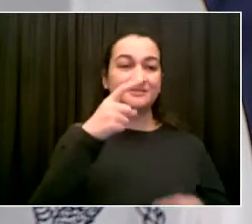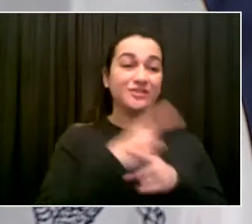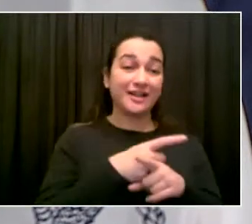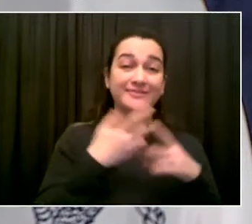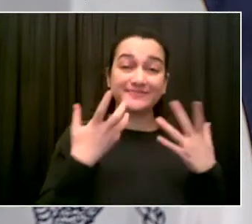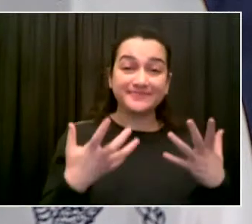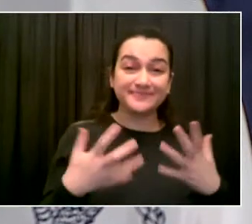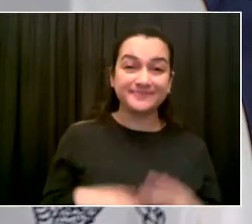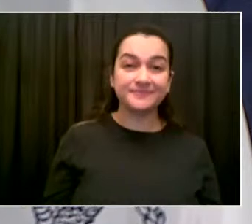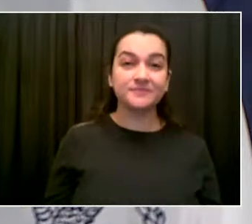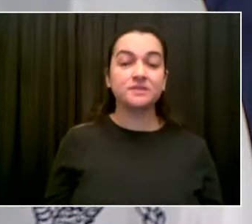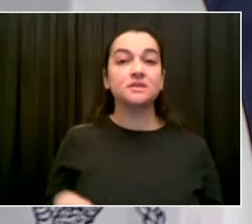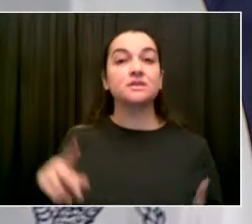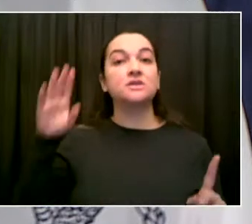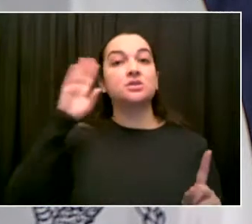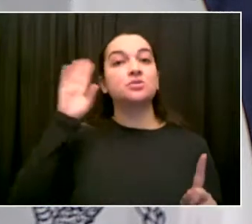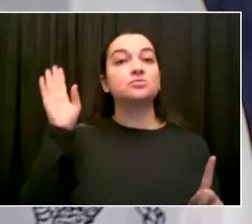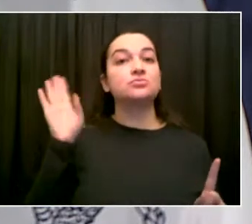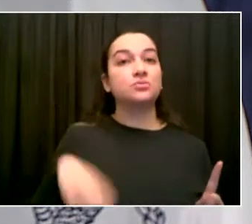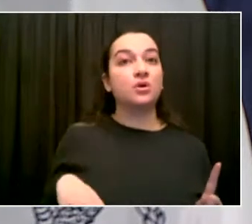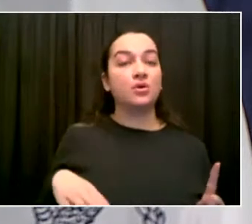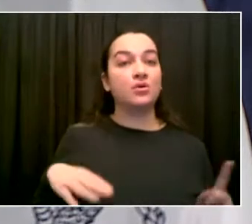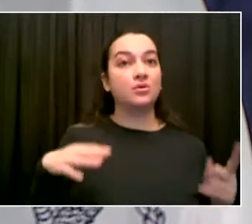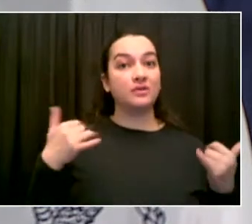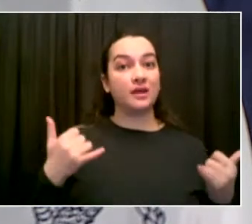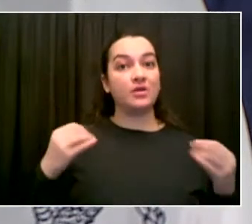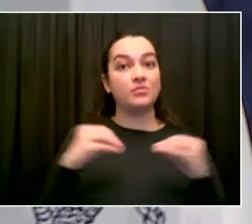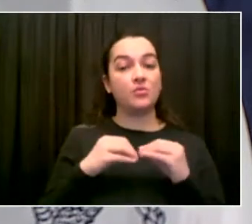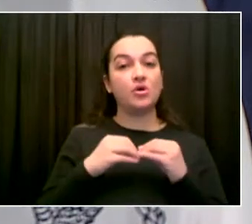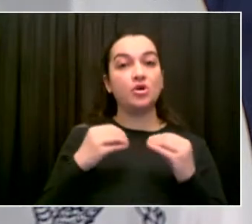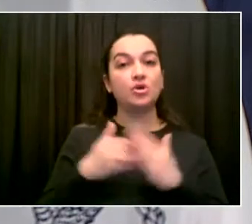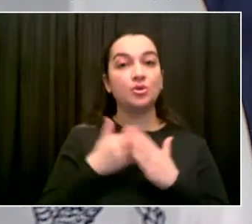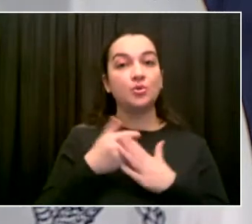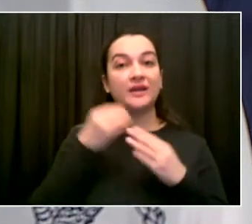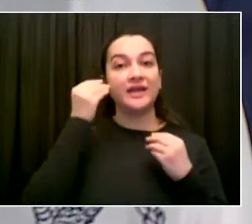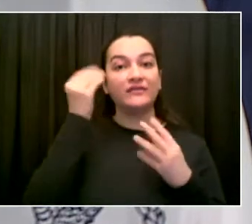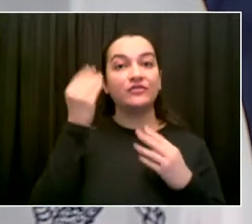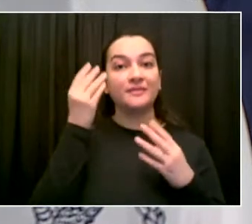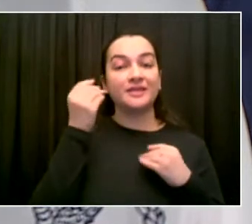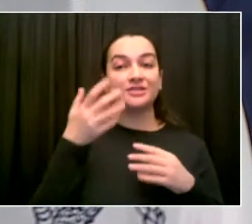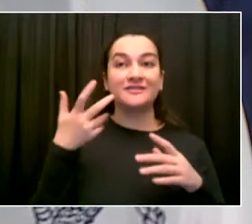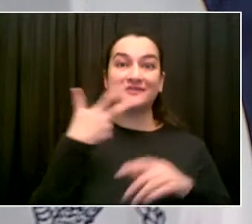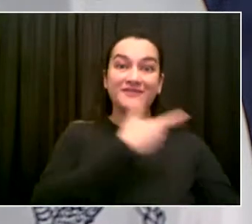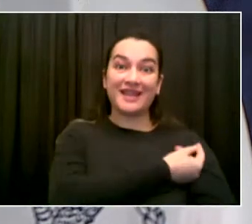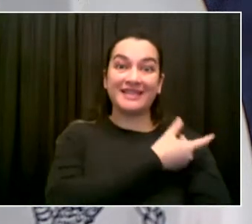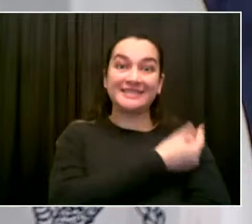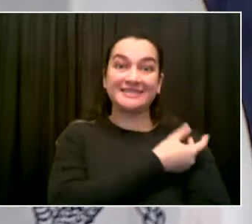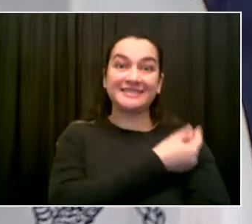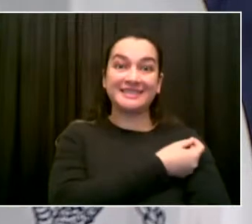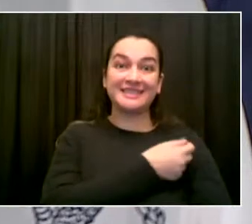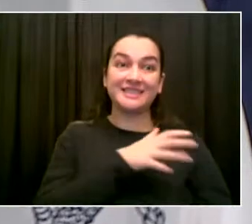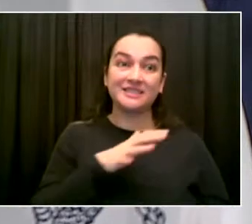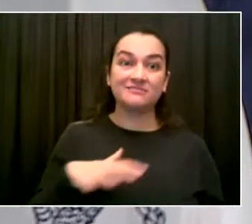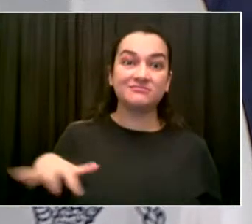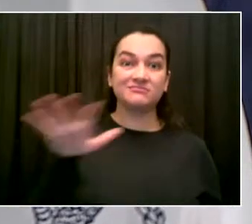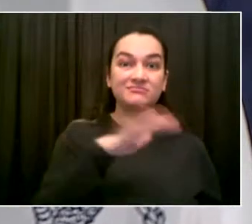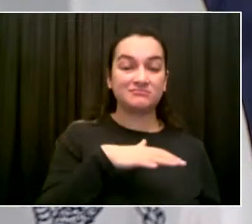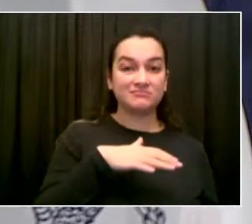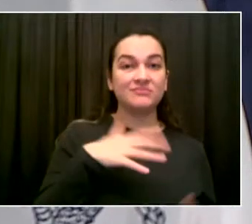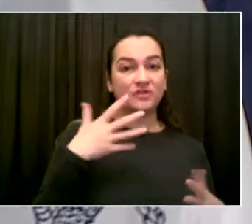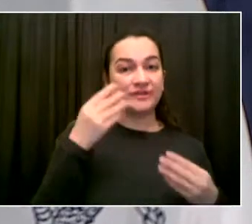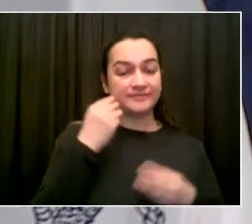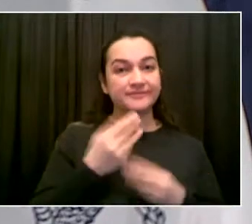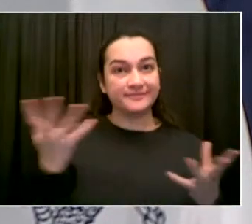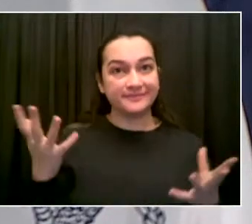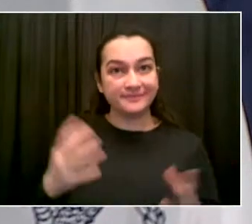how that's going to help us. And Dr. Varma, very quickly, just remind everyone from the study you did how much of the transmission